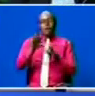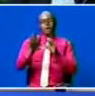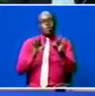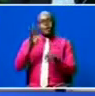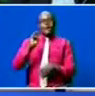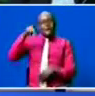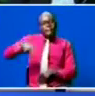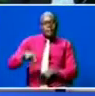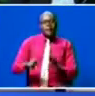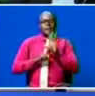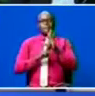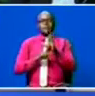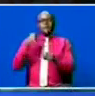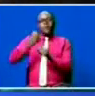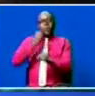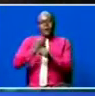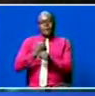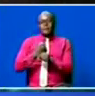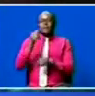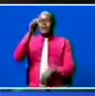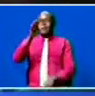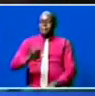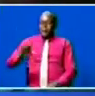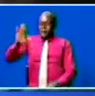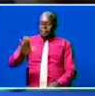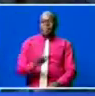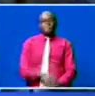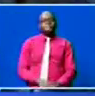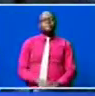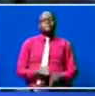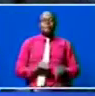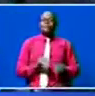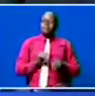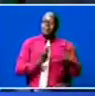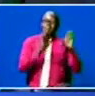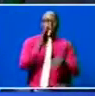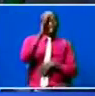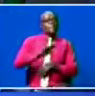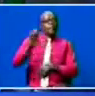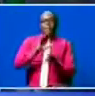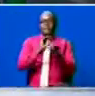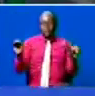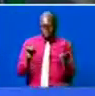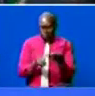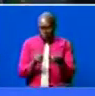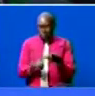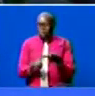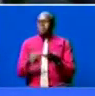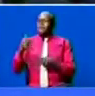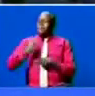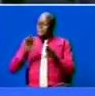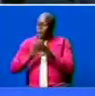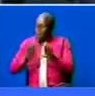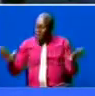of Parliament representing workers in the National Assembly. I'm not leaving Parliament. Yes. And I am